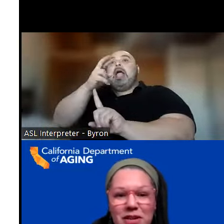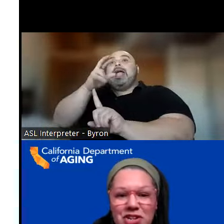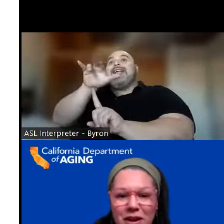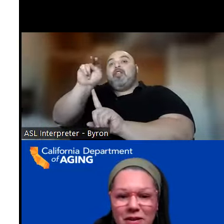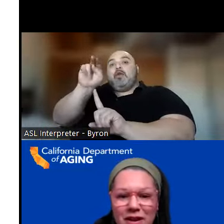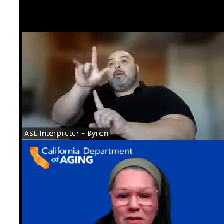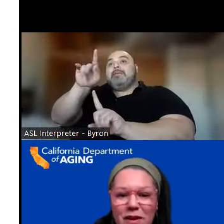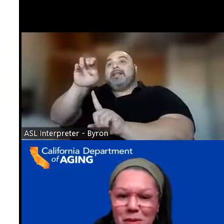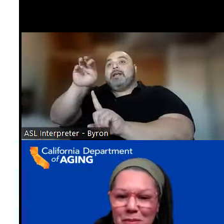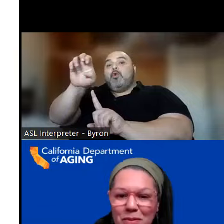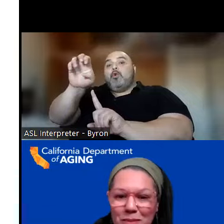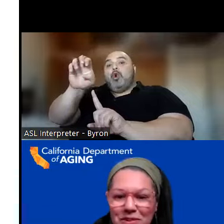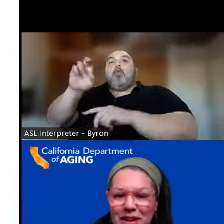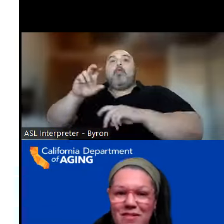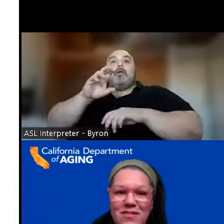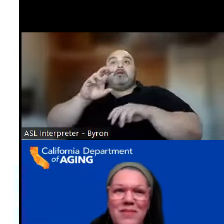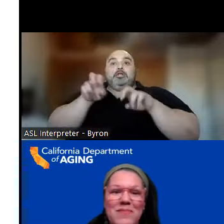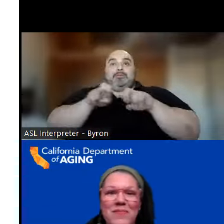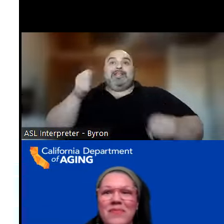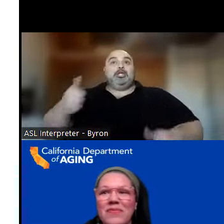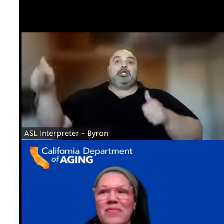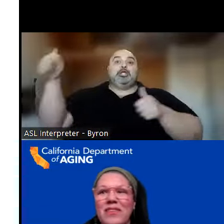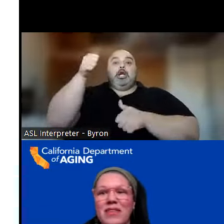is the committee chair and a family member representative.